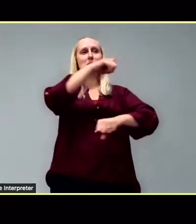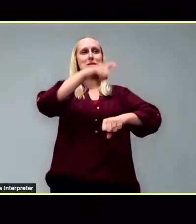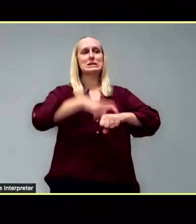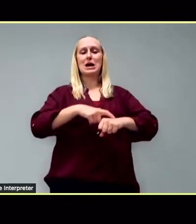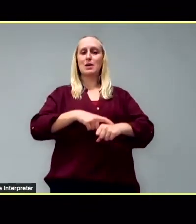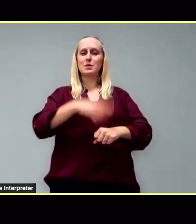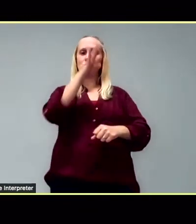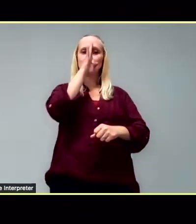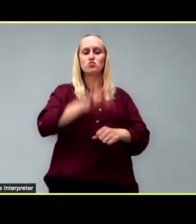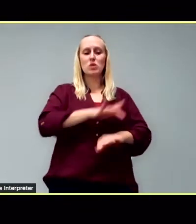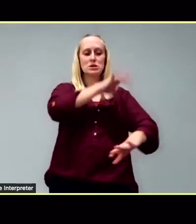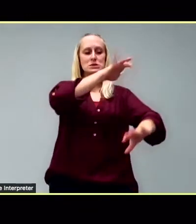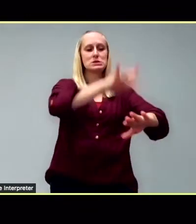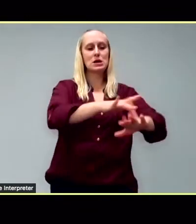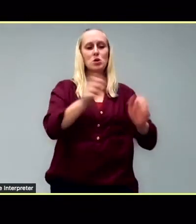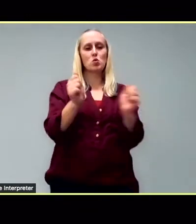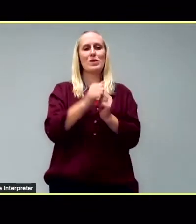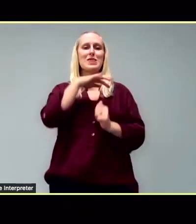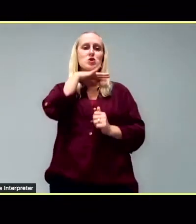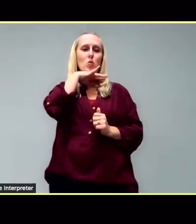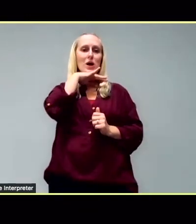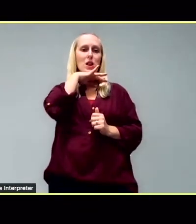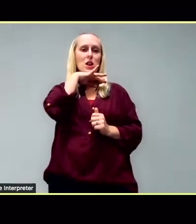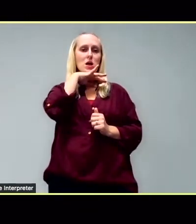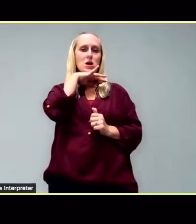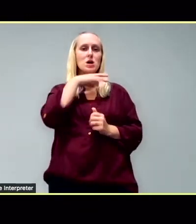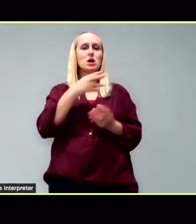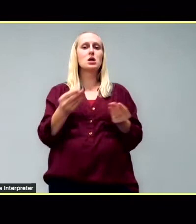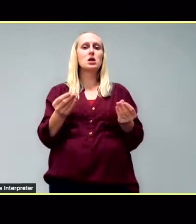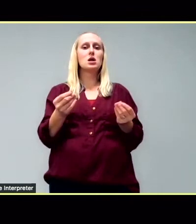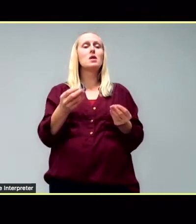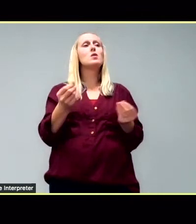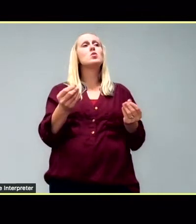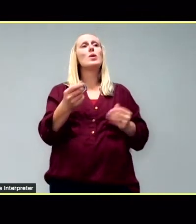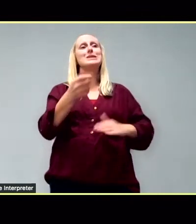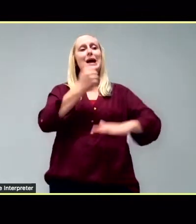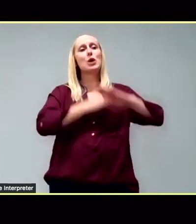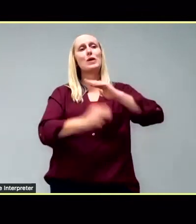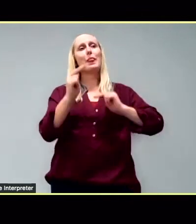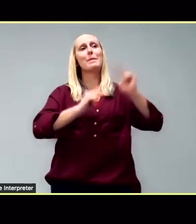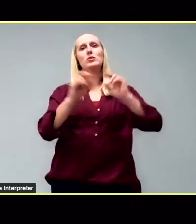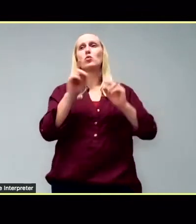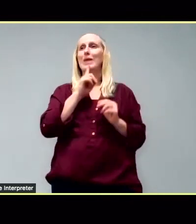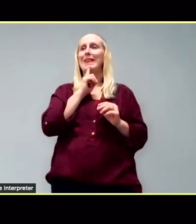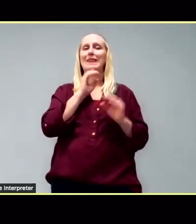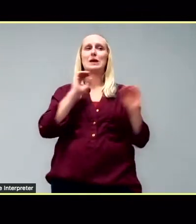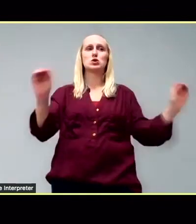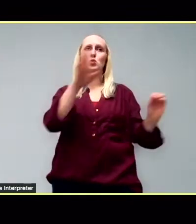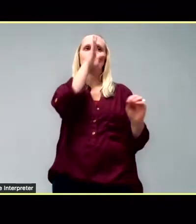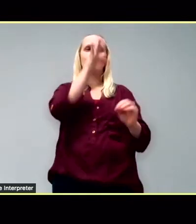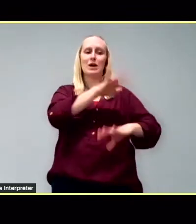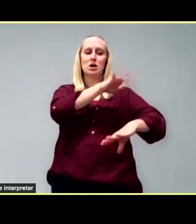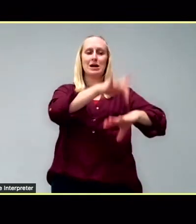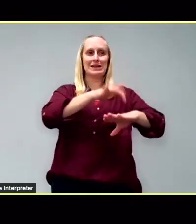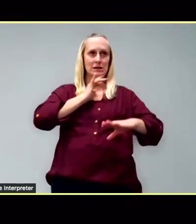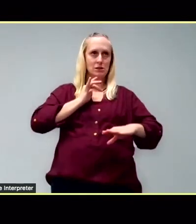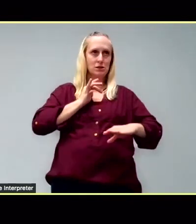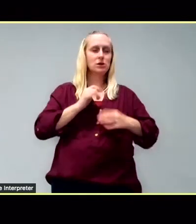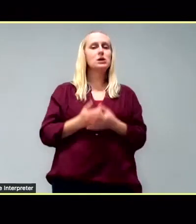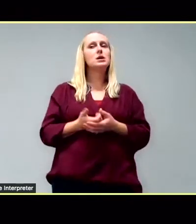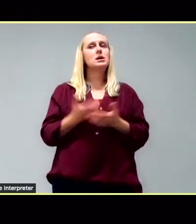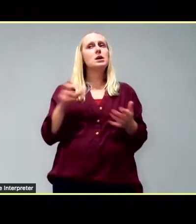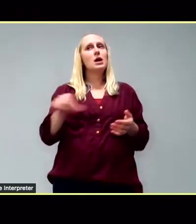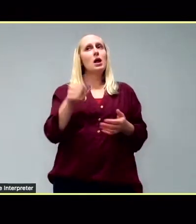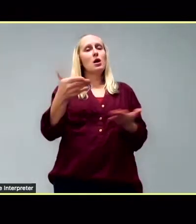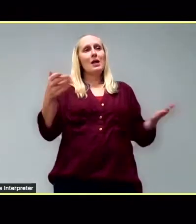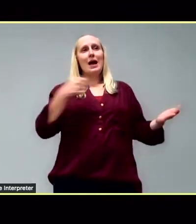that soil. And in this situation, the soil is actually underneath the building, so there is no direct contact with the soil. And the other thing that I didn't